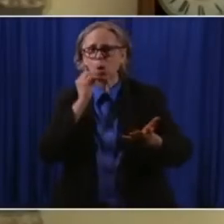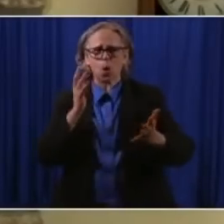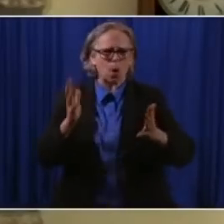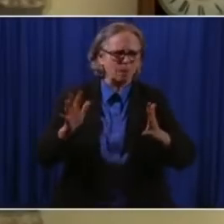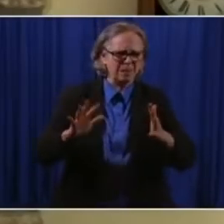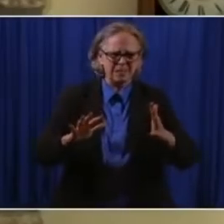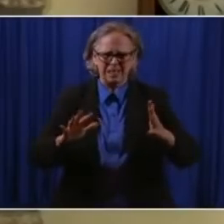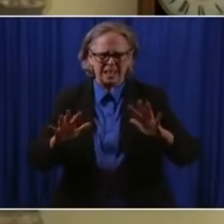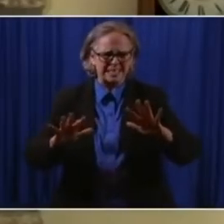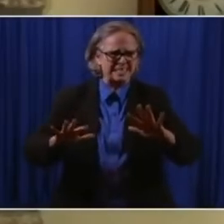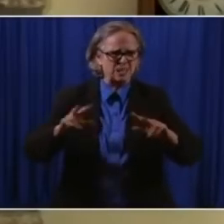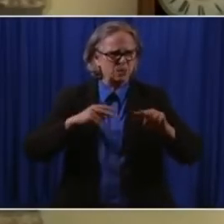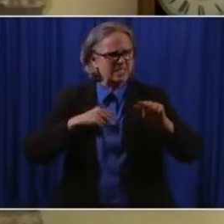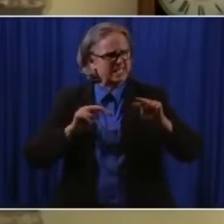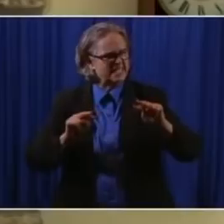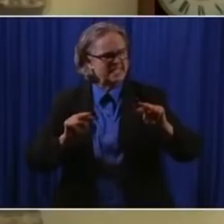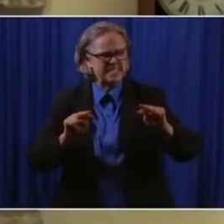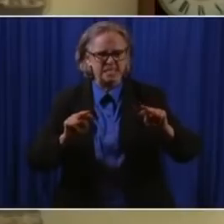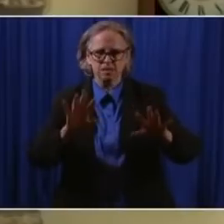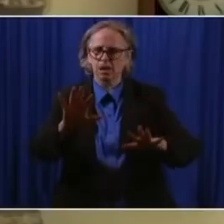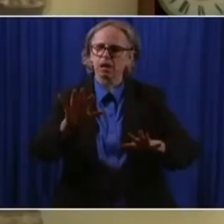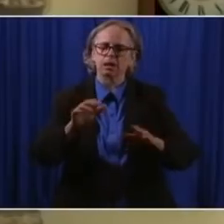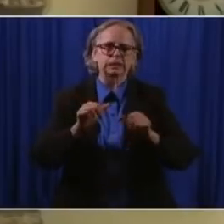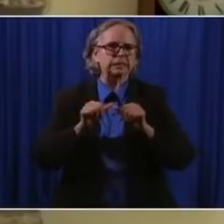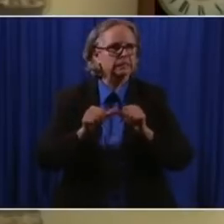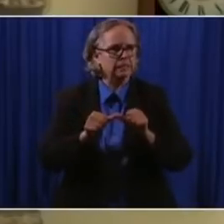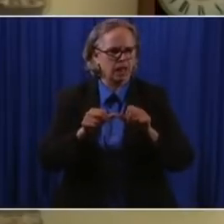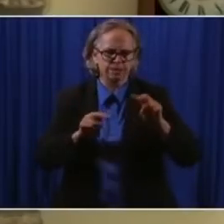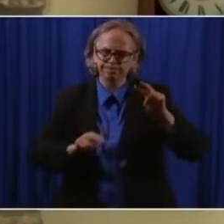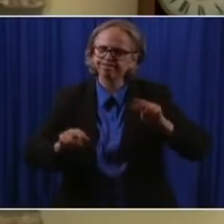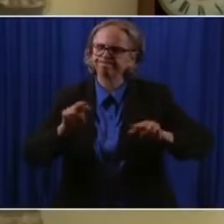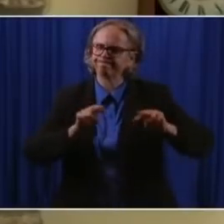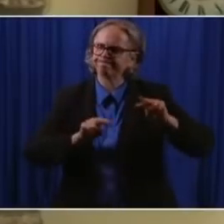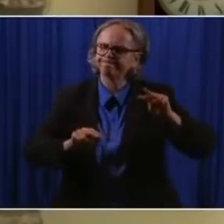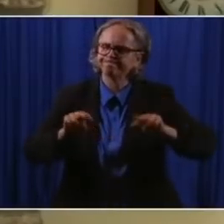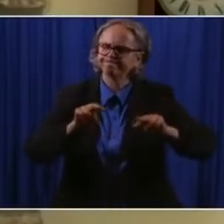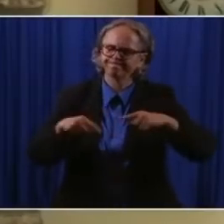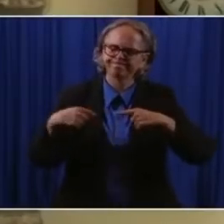ongoing process. So the date that we set,